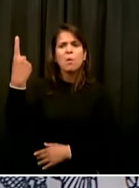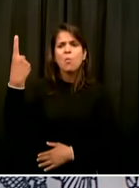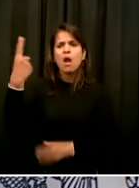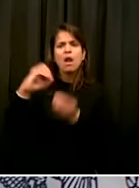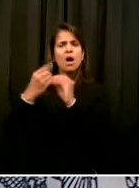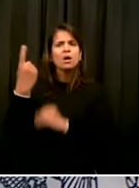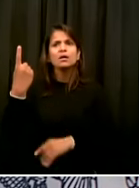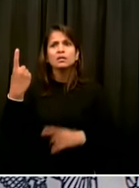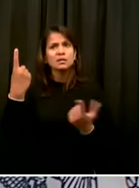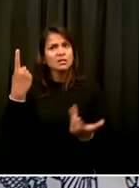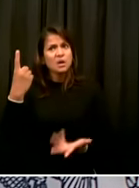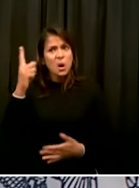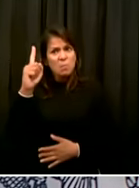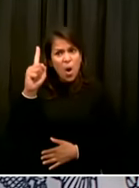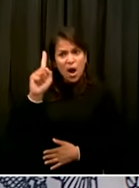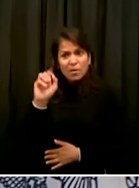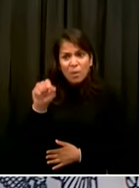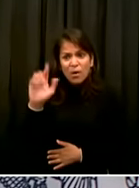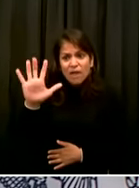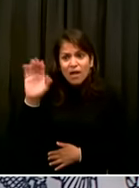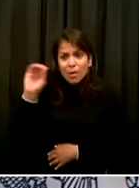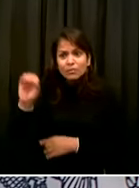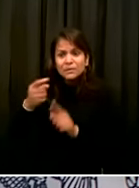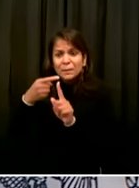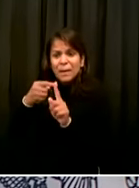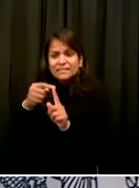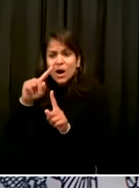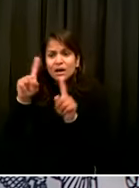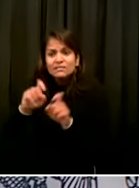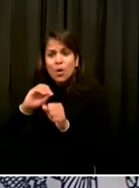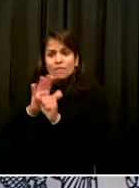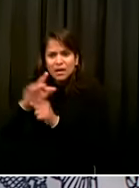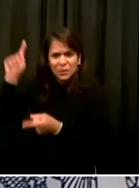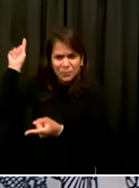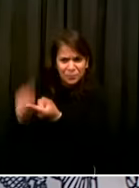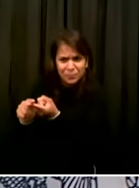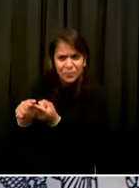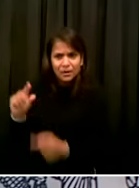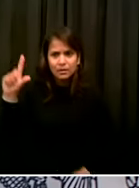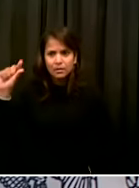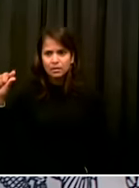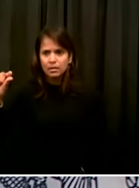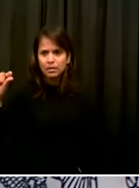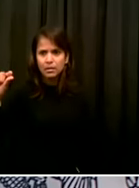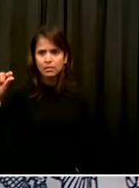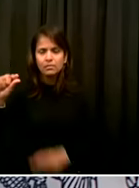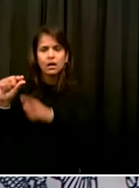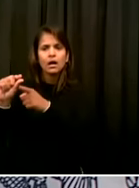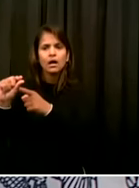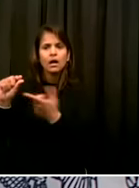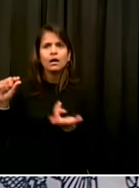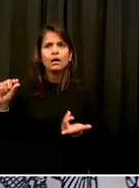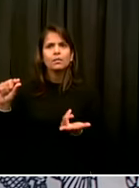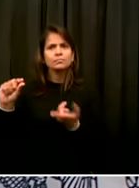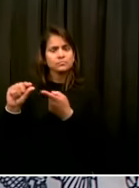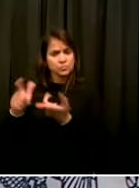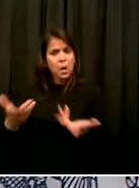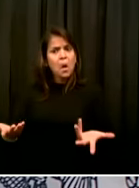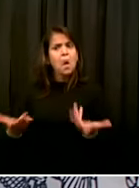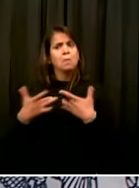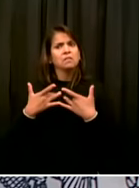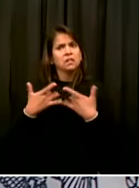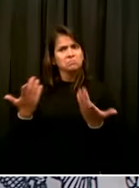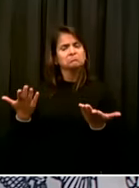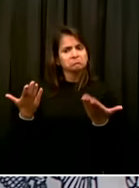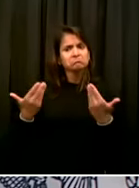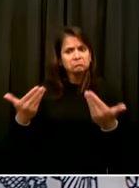So by that measure, we do not compare in the least to what's happening in other places. Second, we're thrown in the kitchen sink here, Andrew, to keep